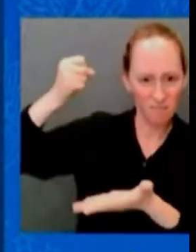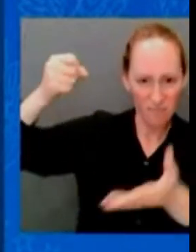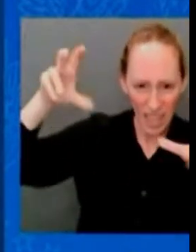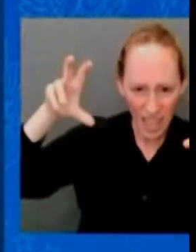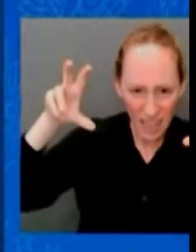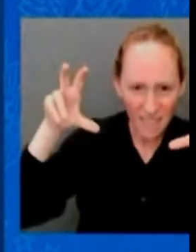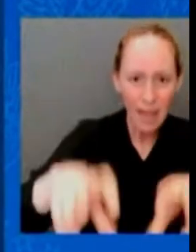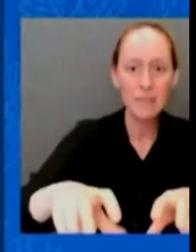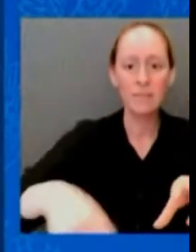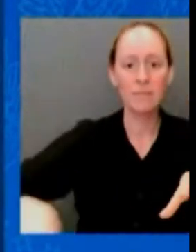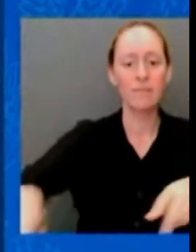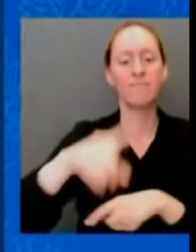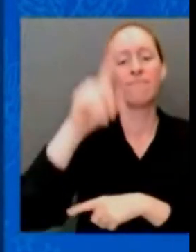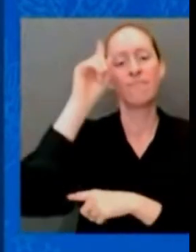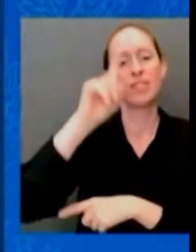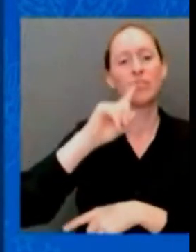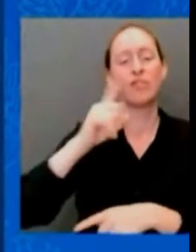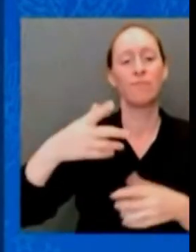500%.